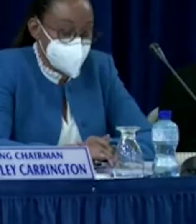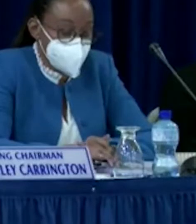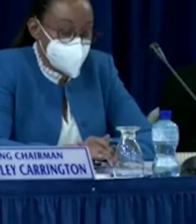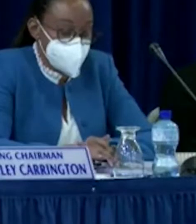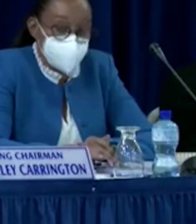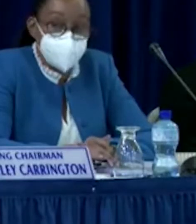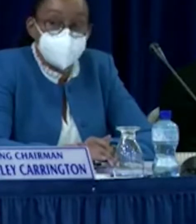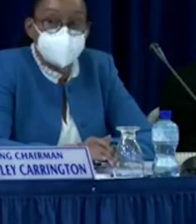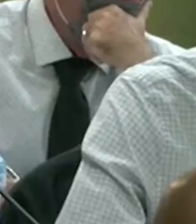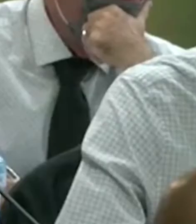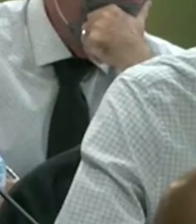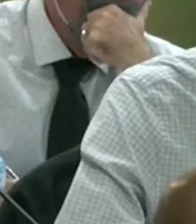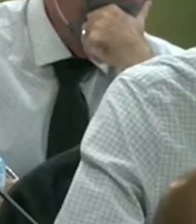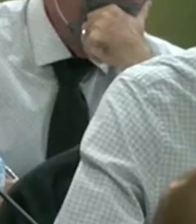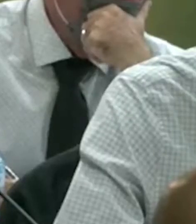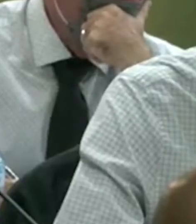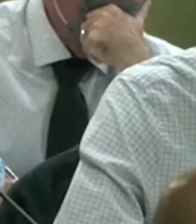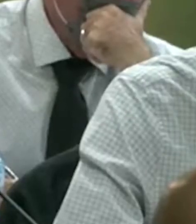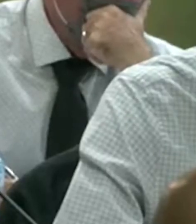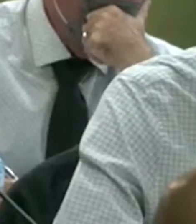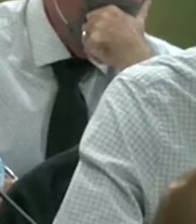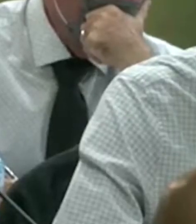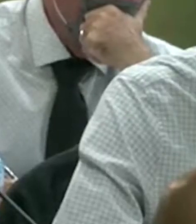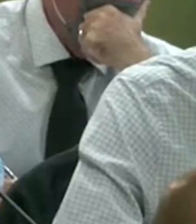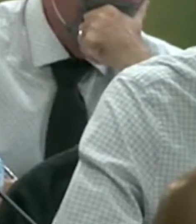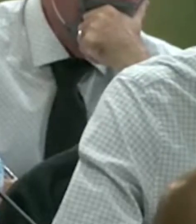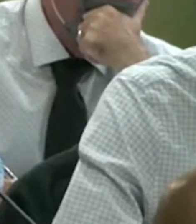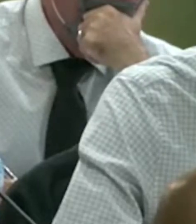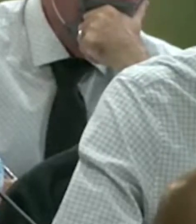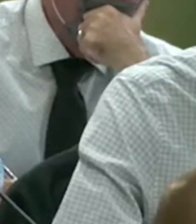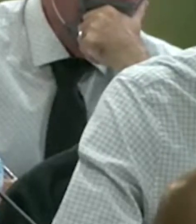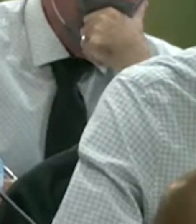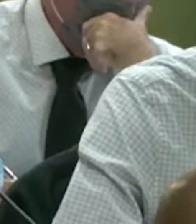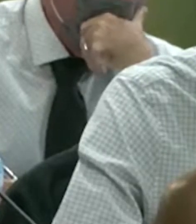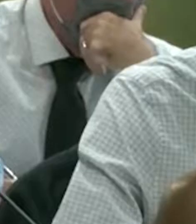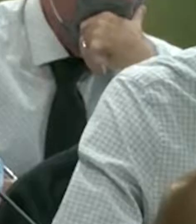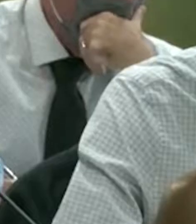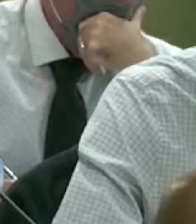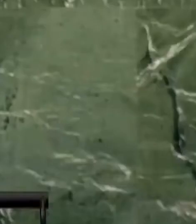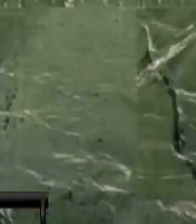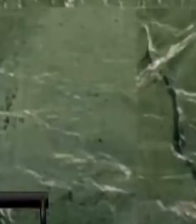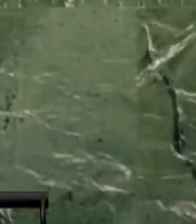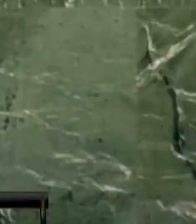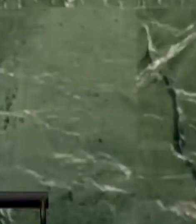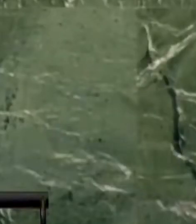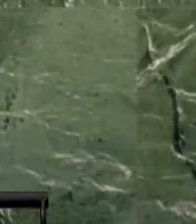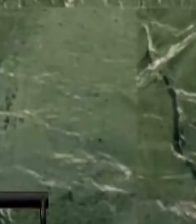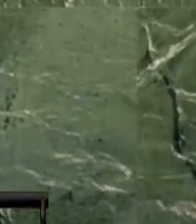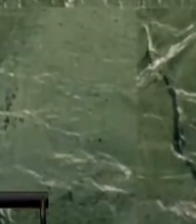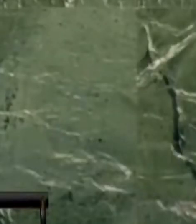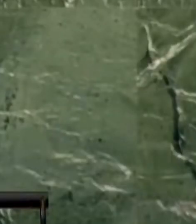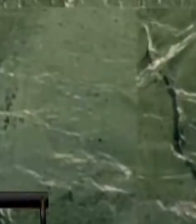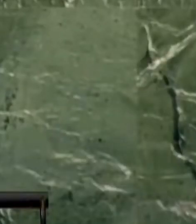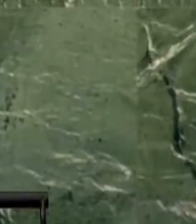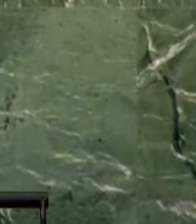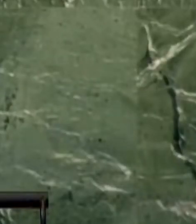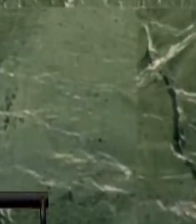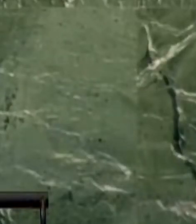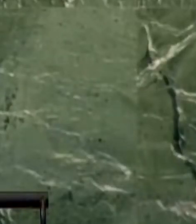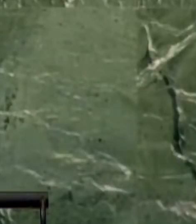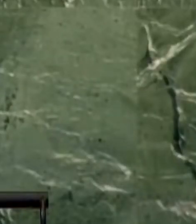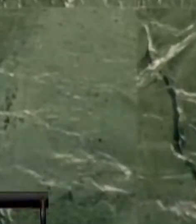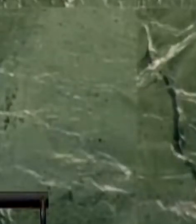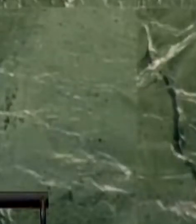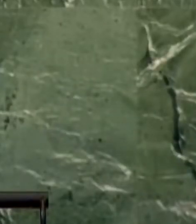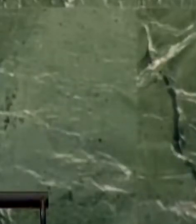determine if the power company will get a rate increase starts with opening statements. Barbados' natural gas supply affected